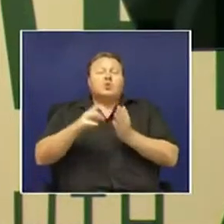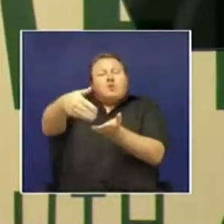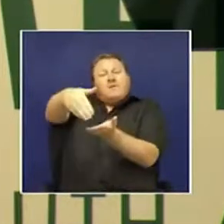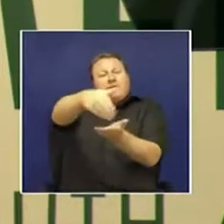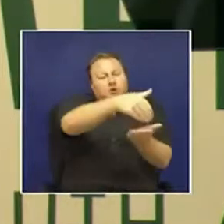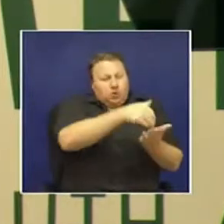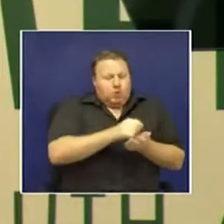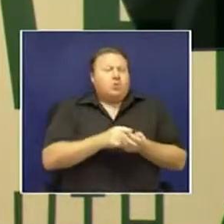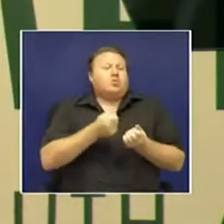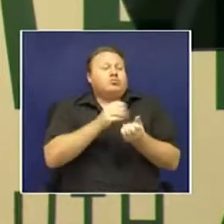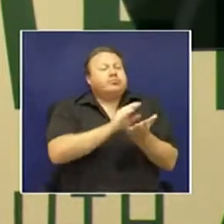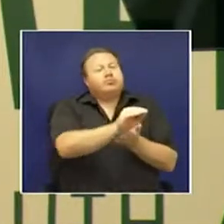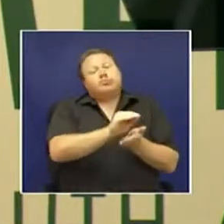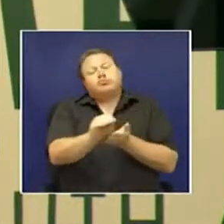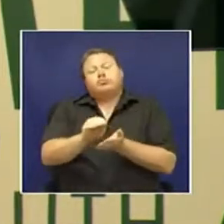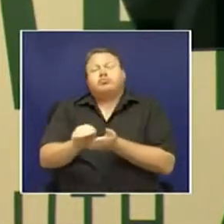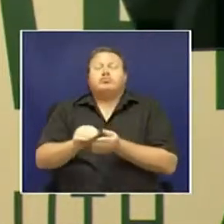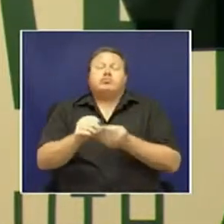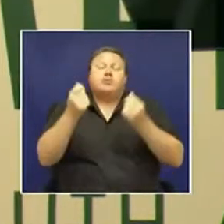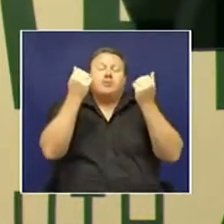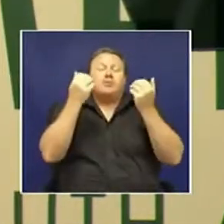is allocated.